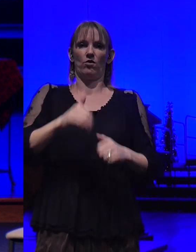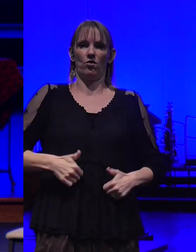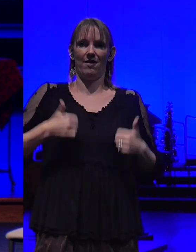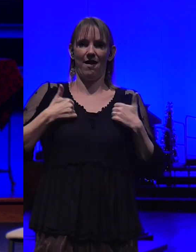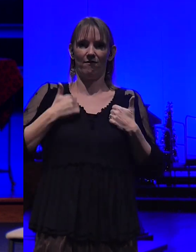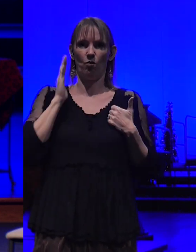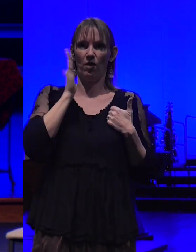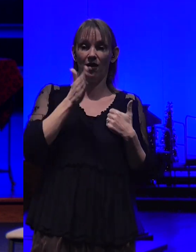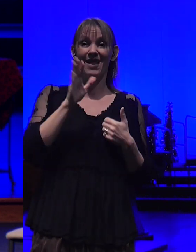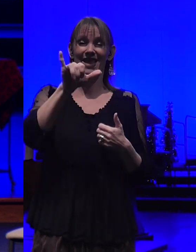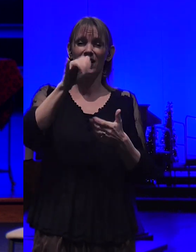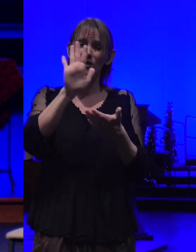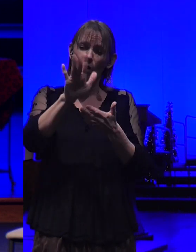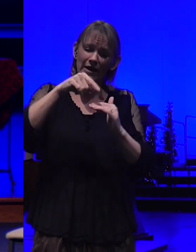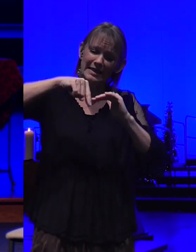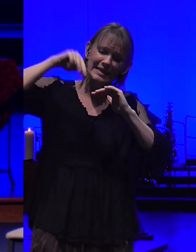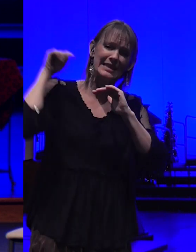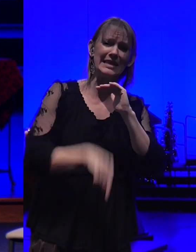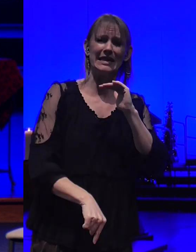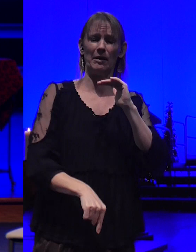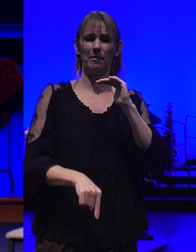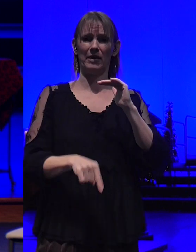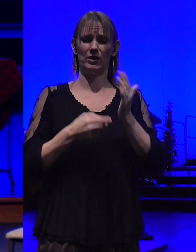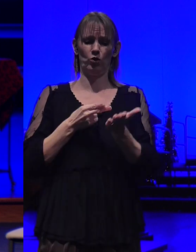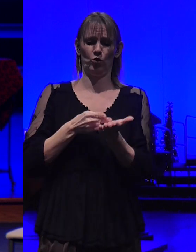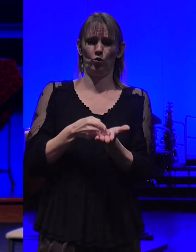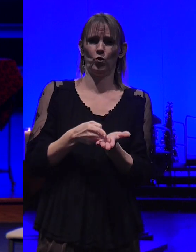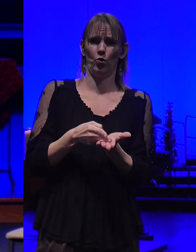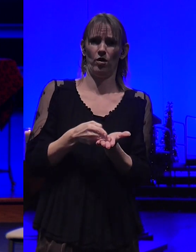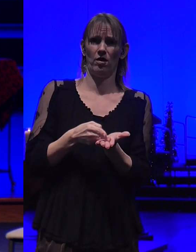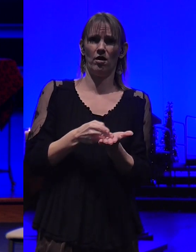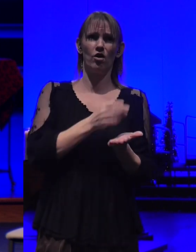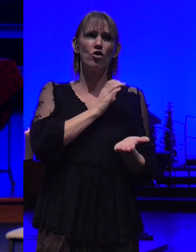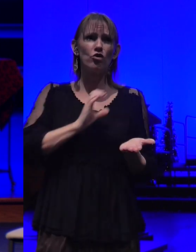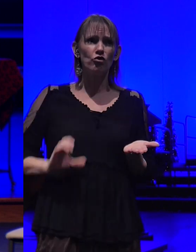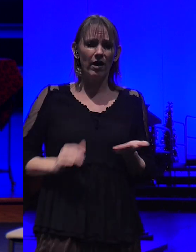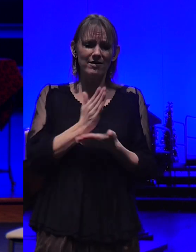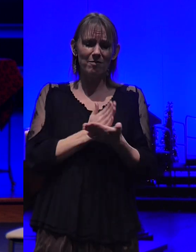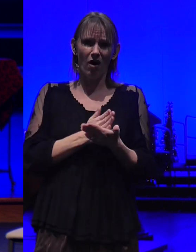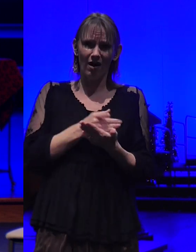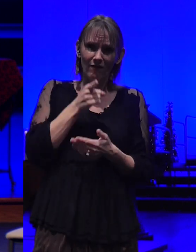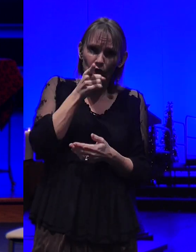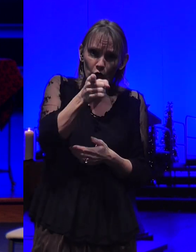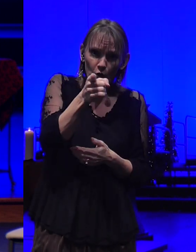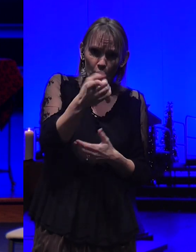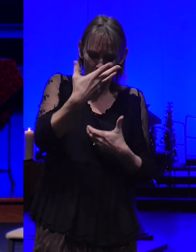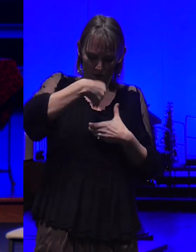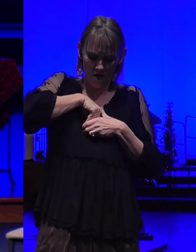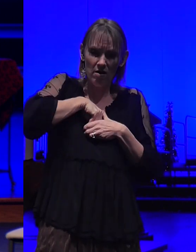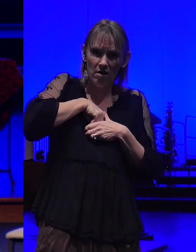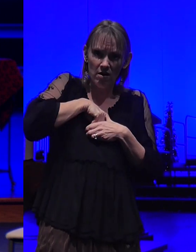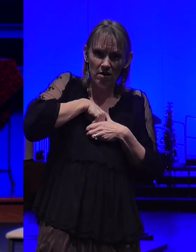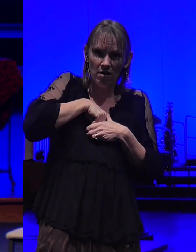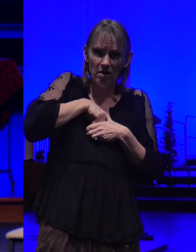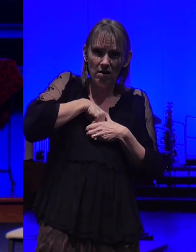It's your deepest truth. It is that Christ aspect of you.